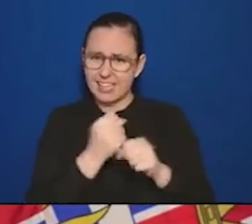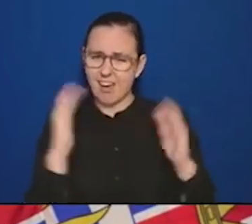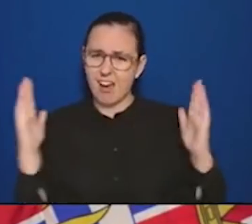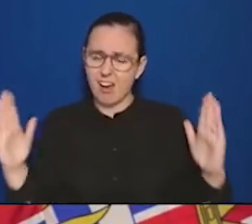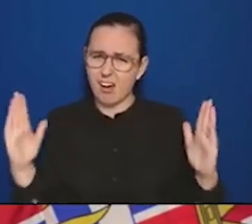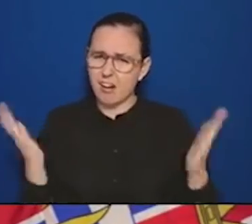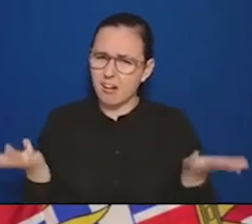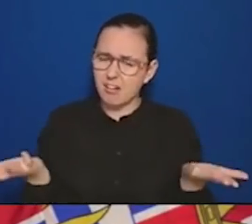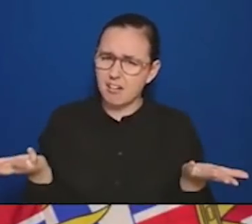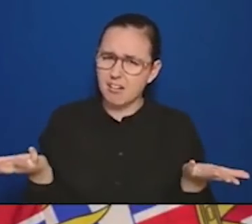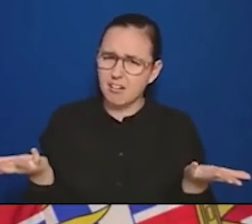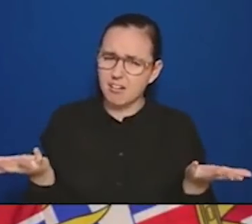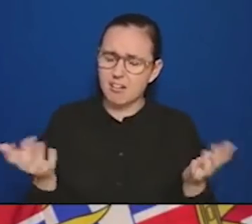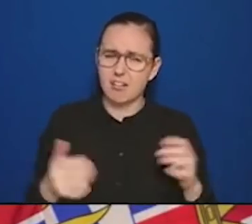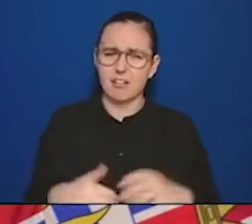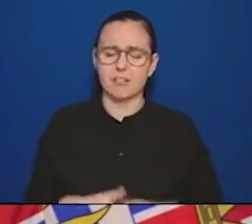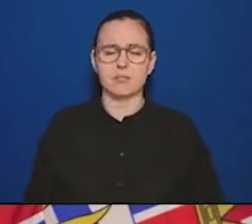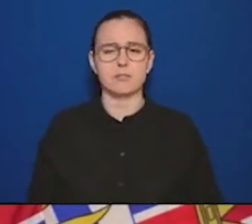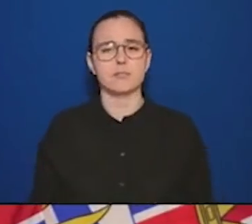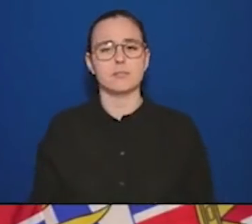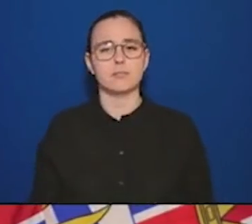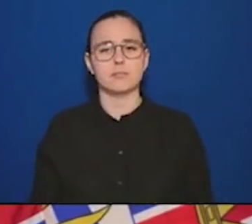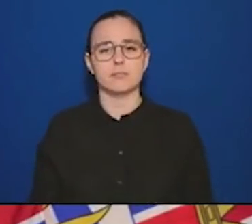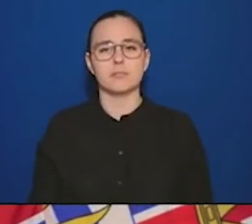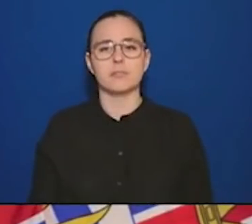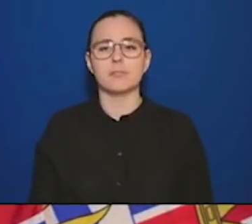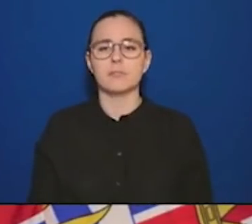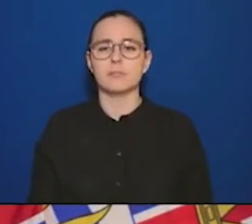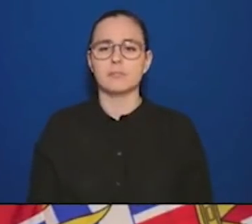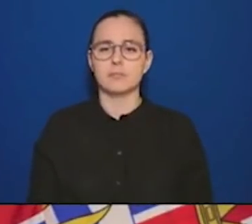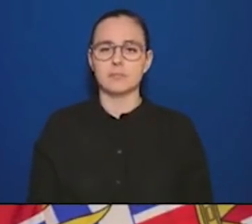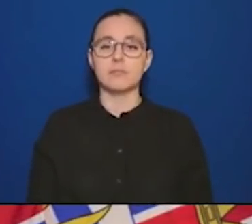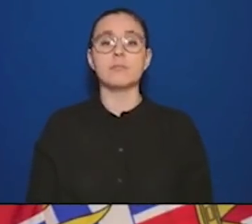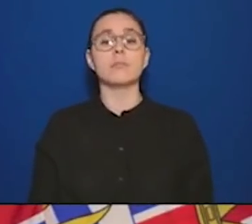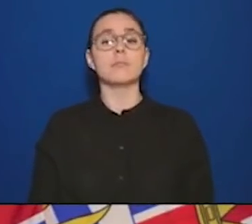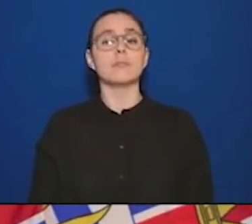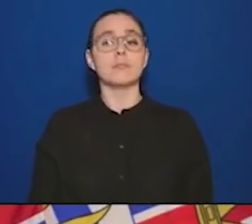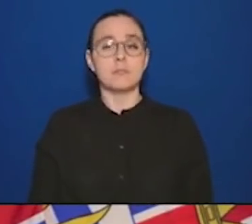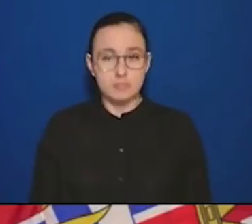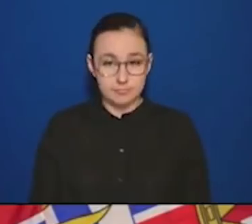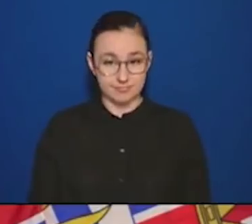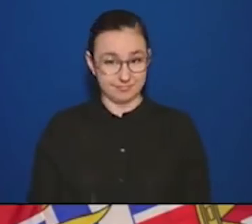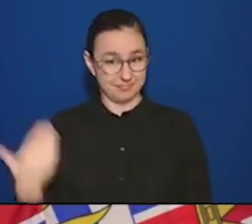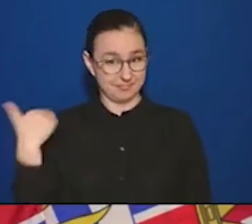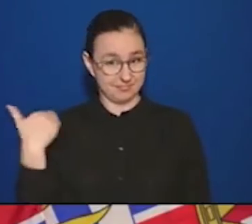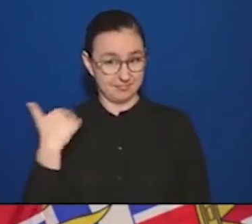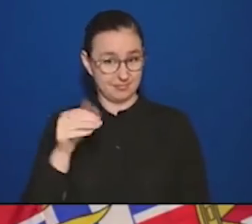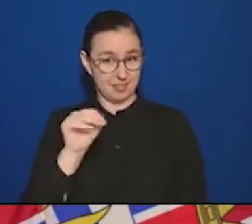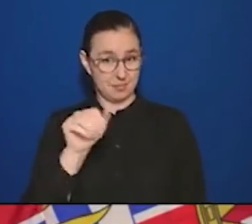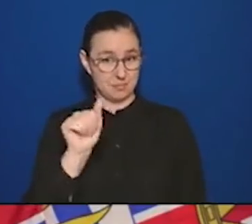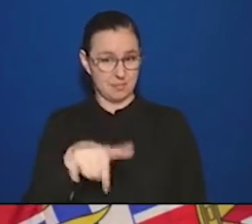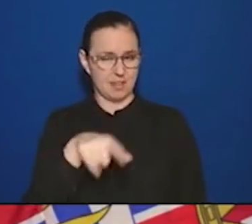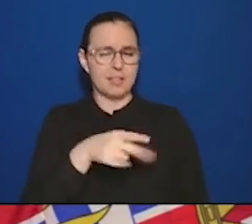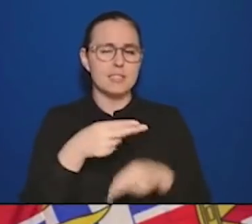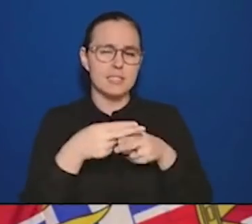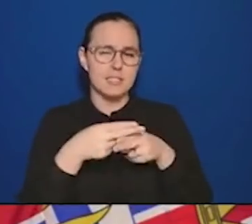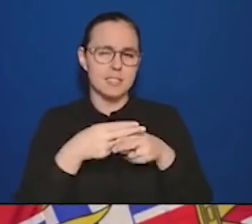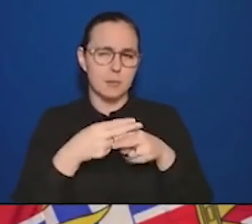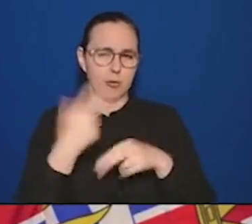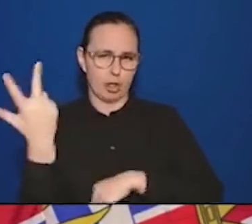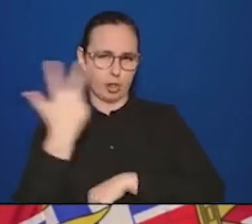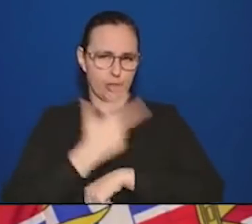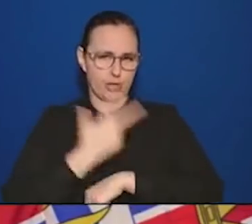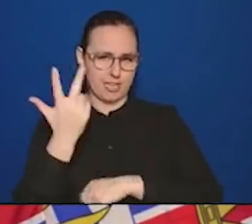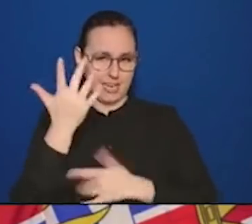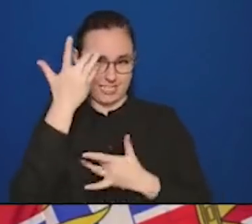came at that time the temporary 3 days paid sick leave in May, it was